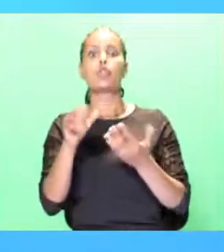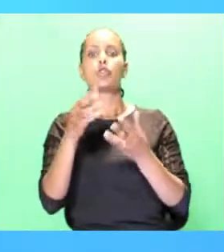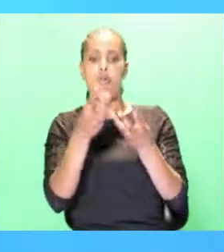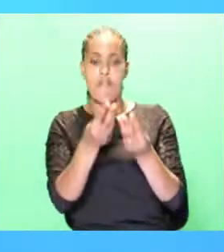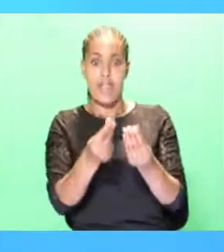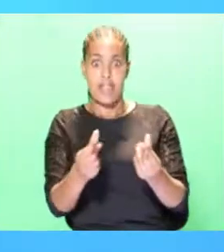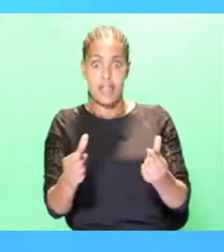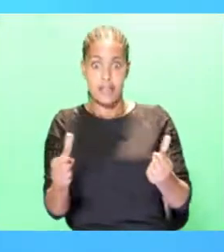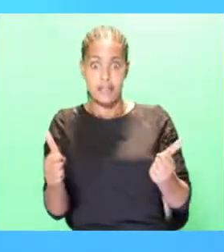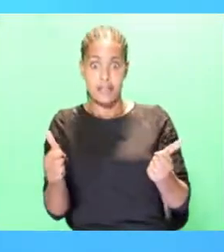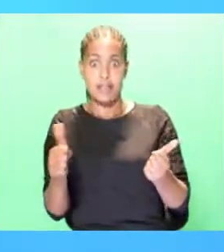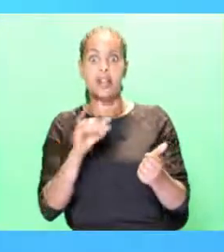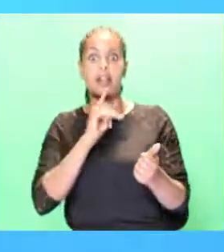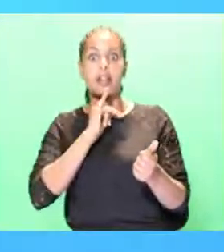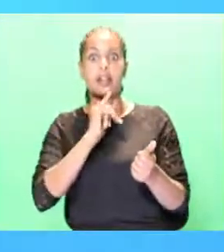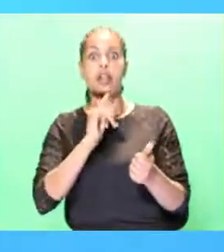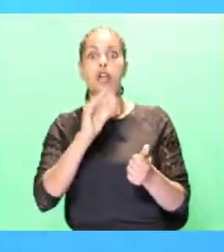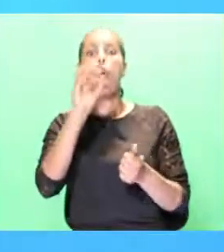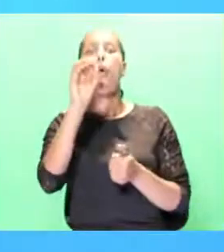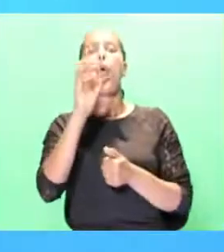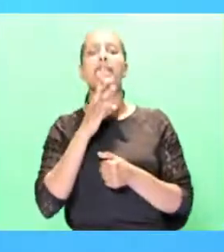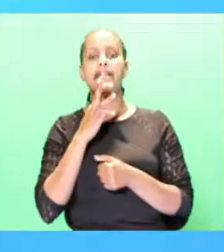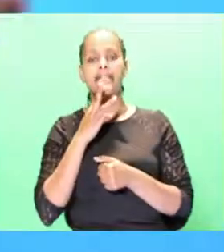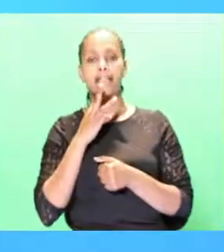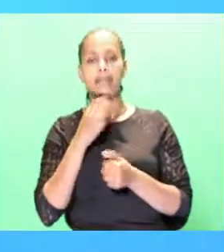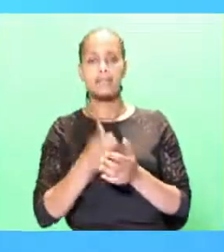solvent is water.